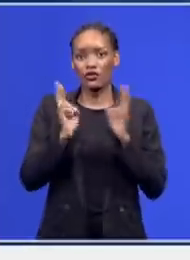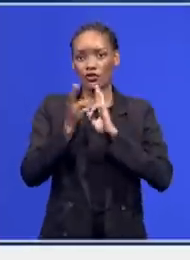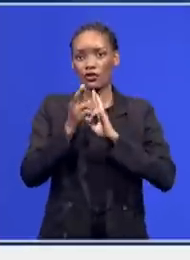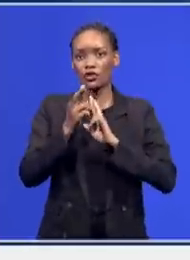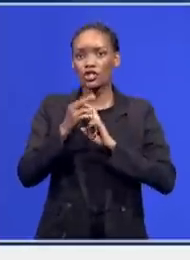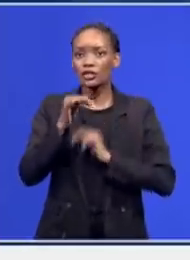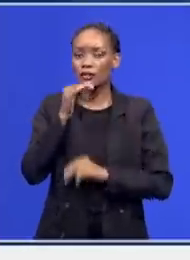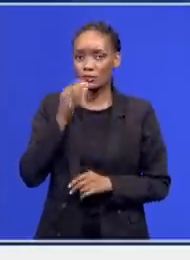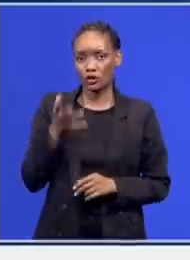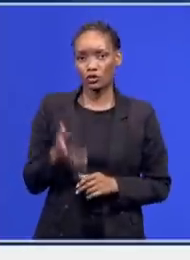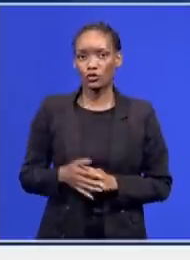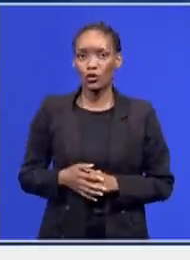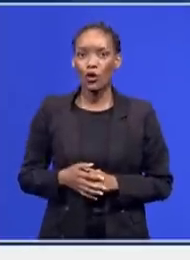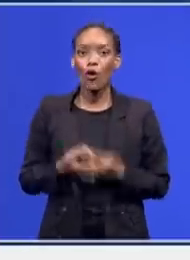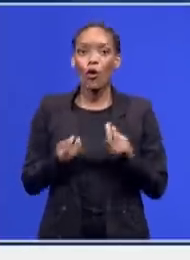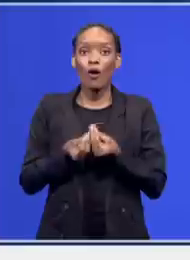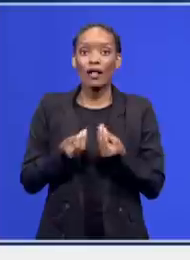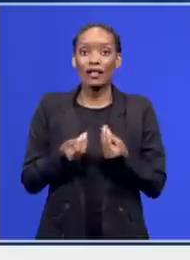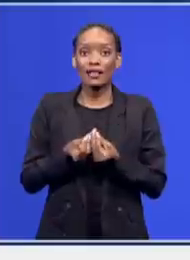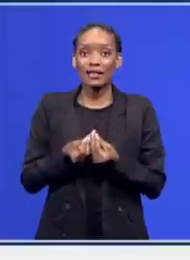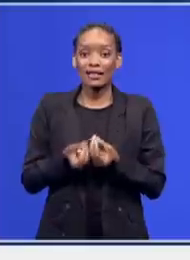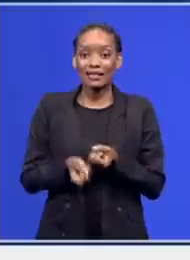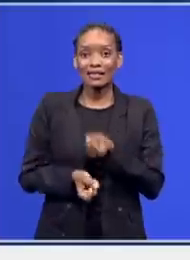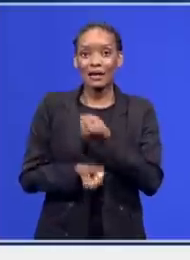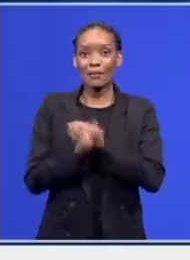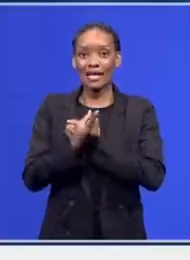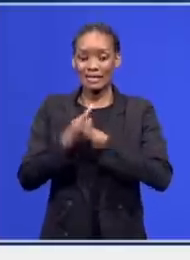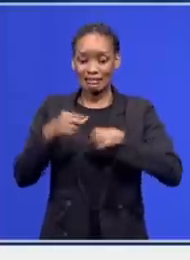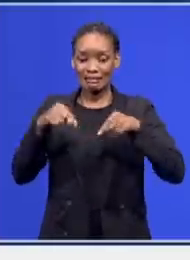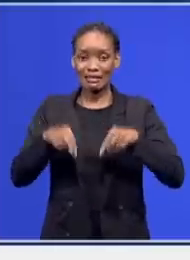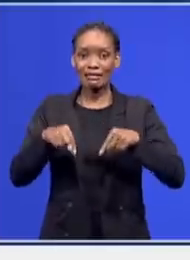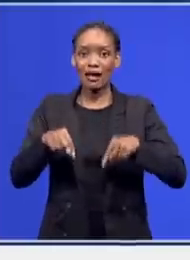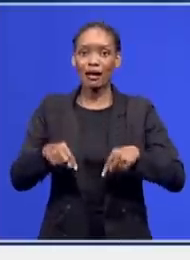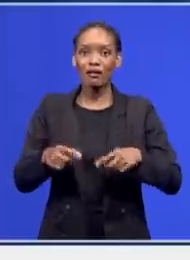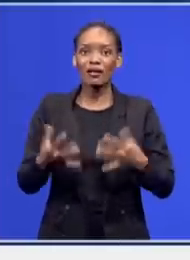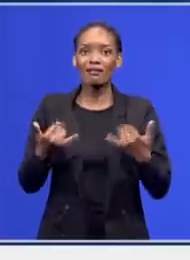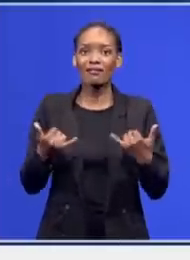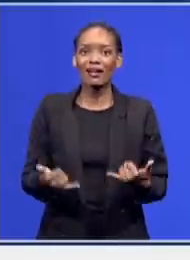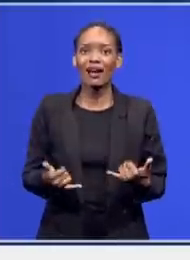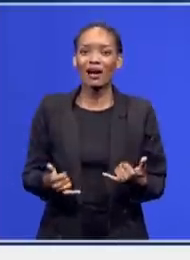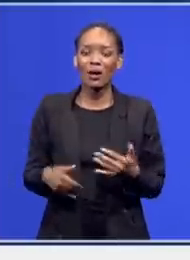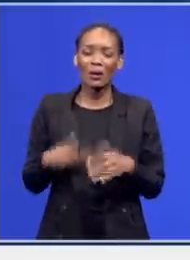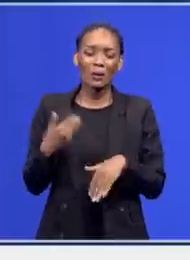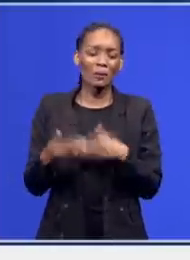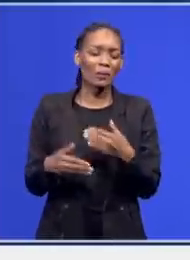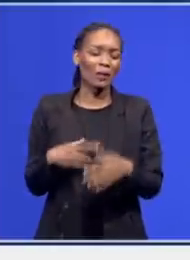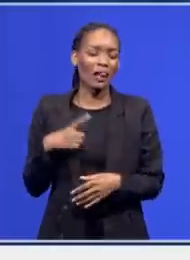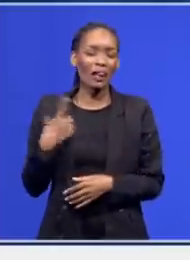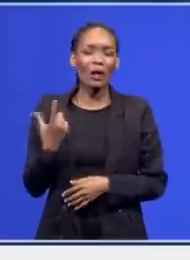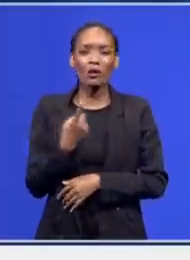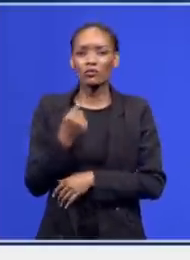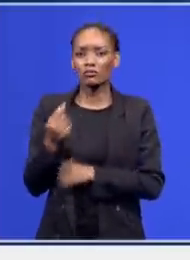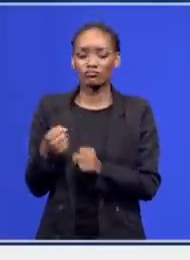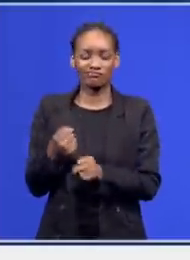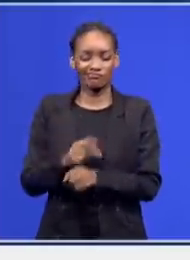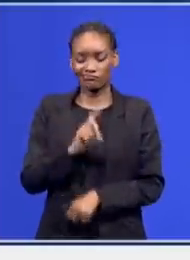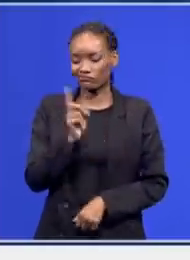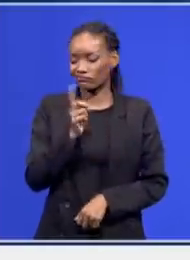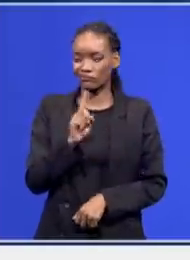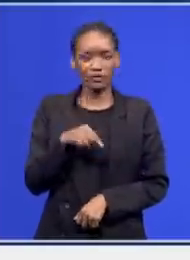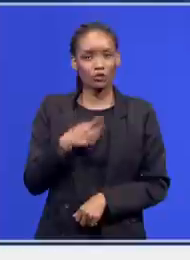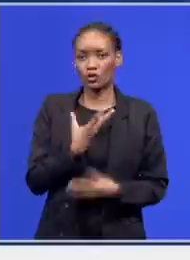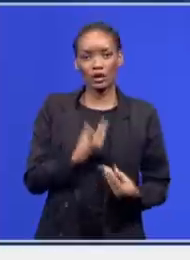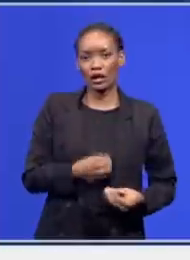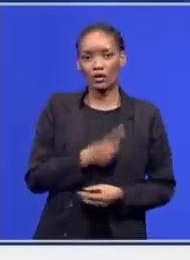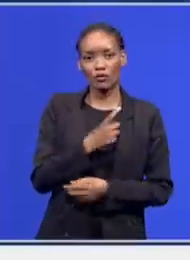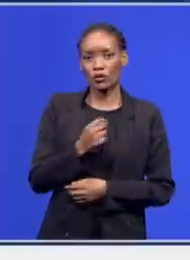about things happening here and now, not some long drawn-out process of 100 years. We don't have 100 years. We've got